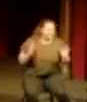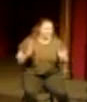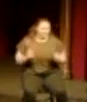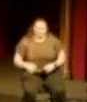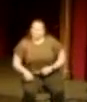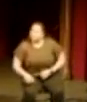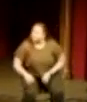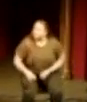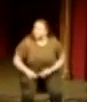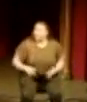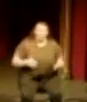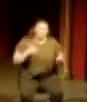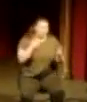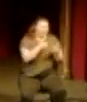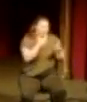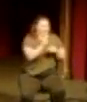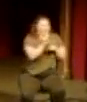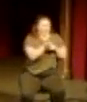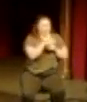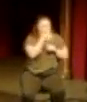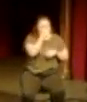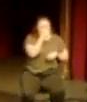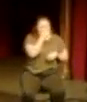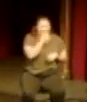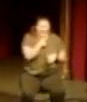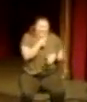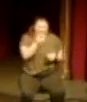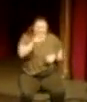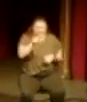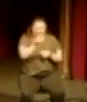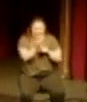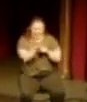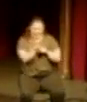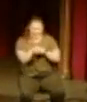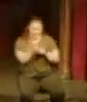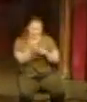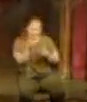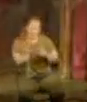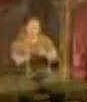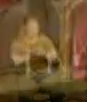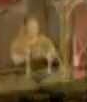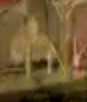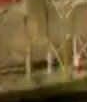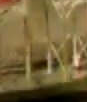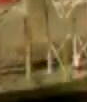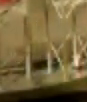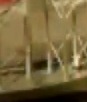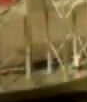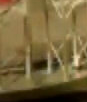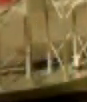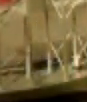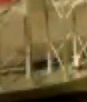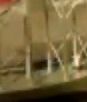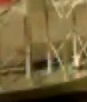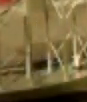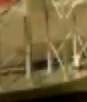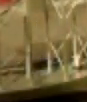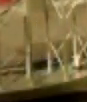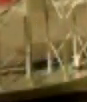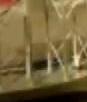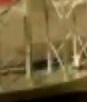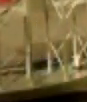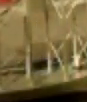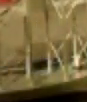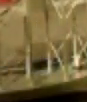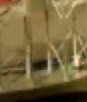It's almost time for a video, because trust me, I need one right now. But I wanted to also share some updates for our